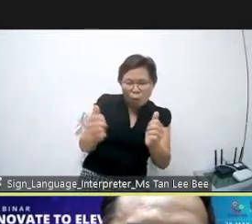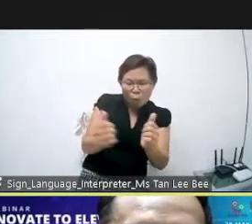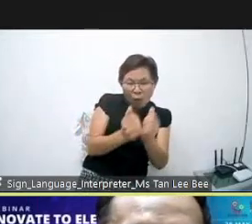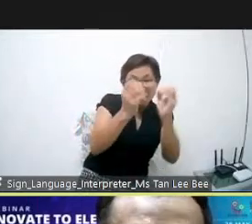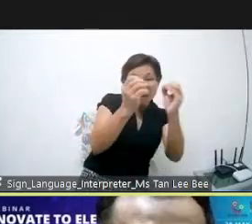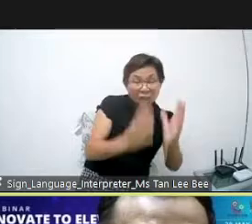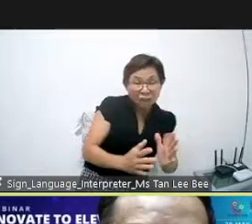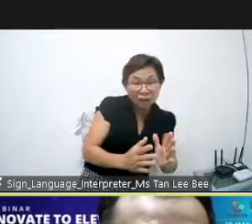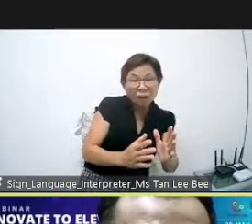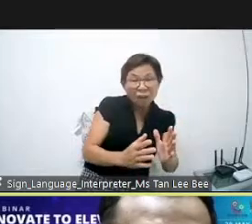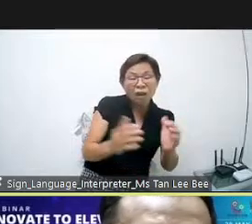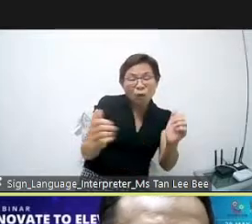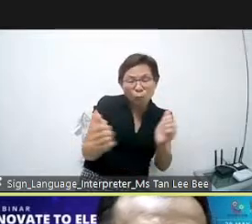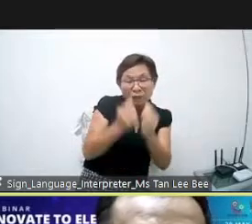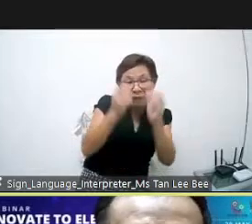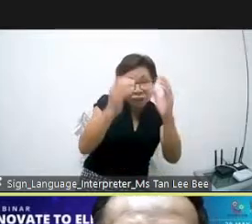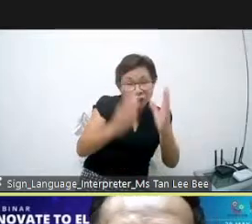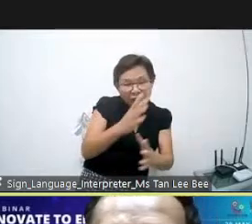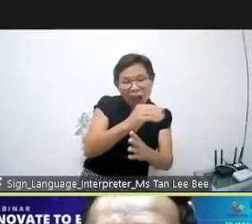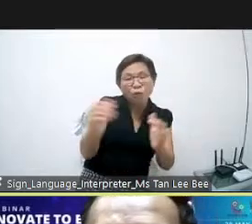all innovators.